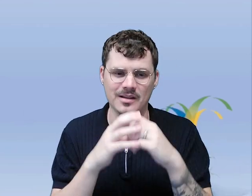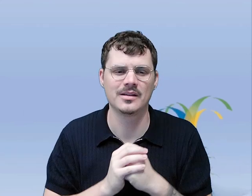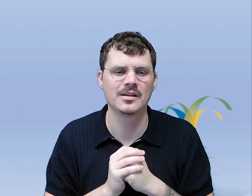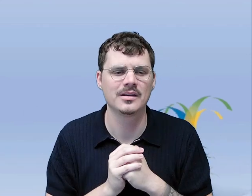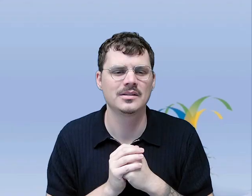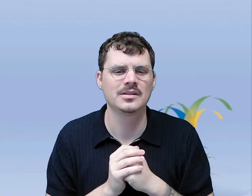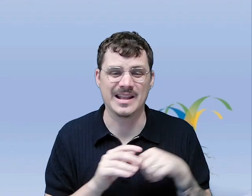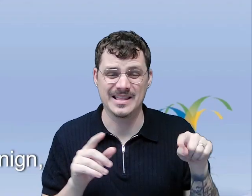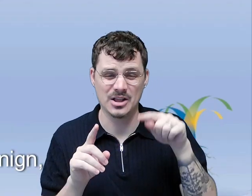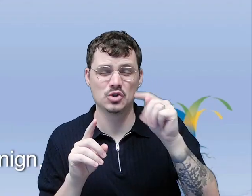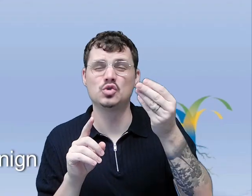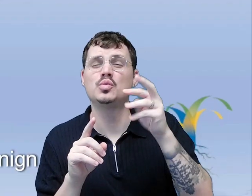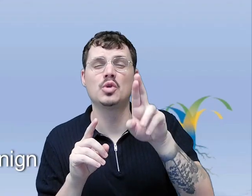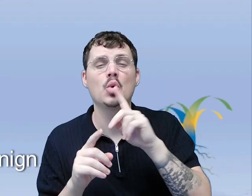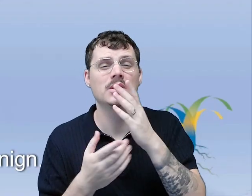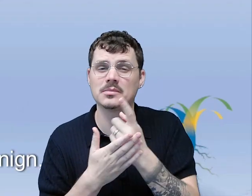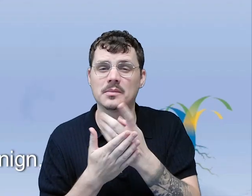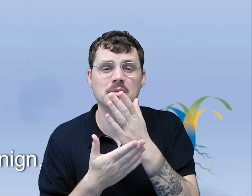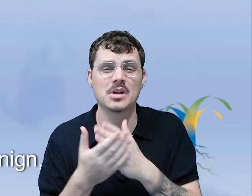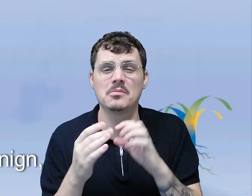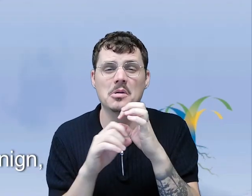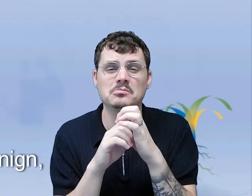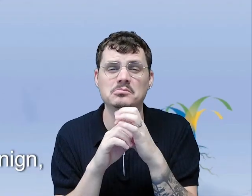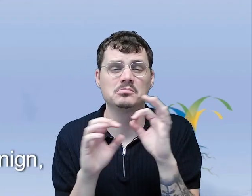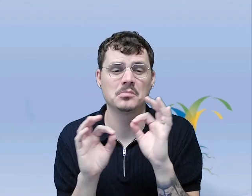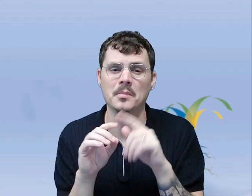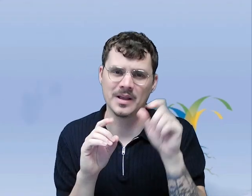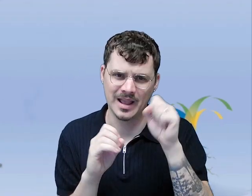brain. These tumors,